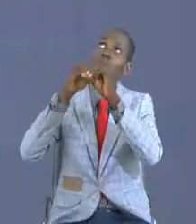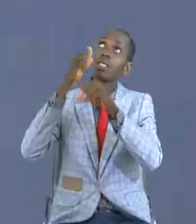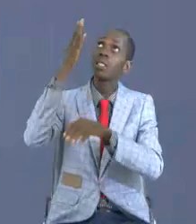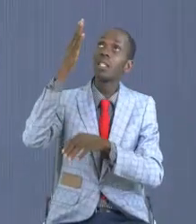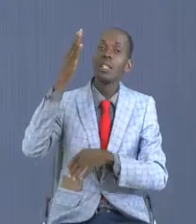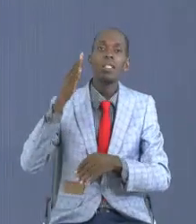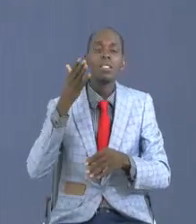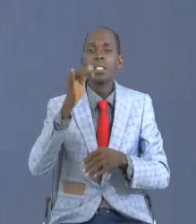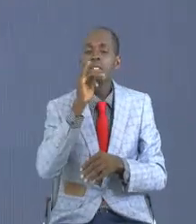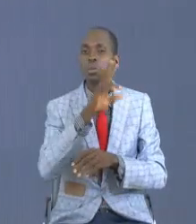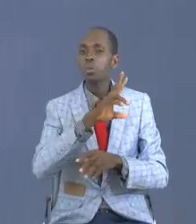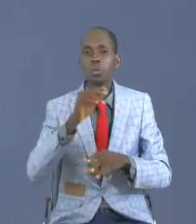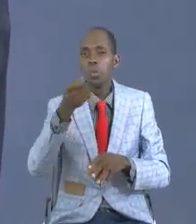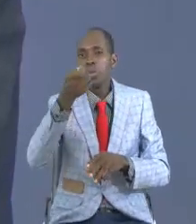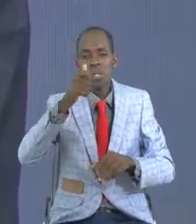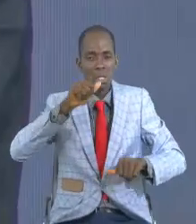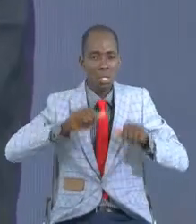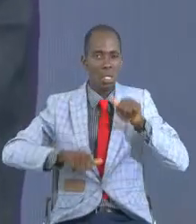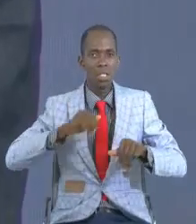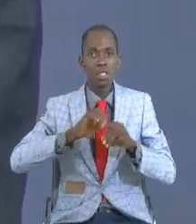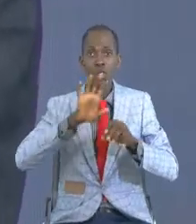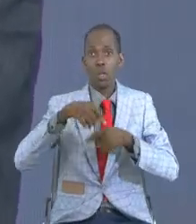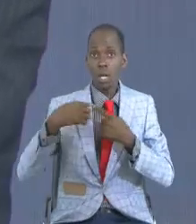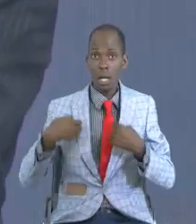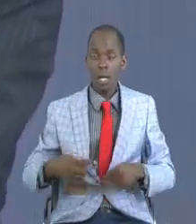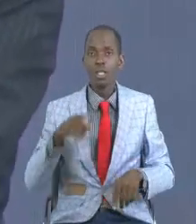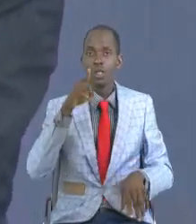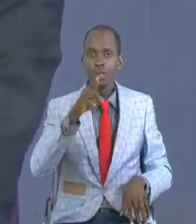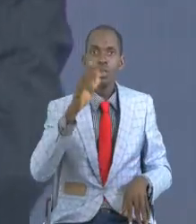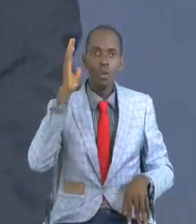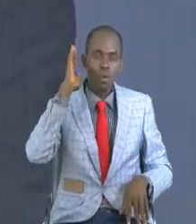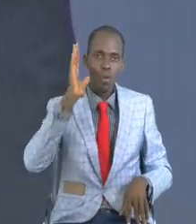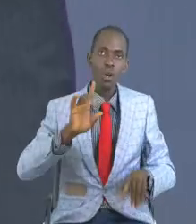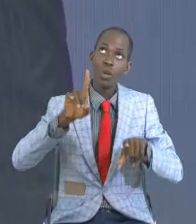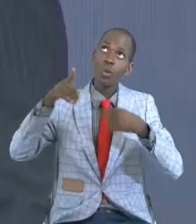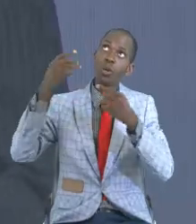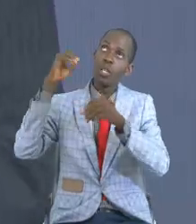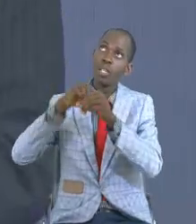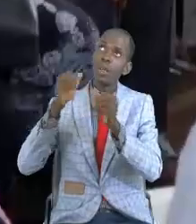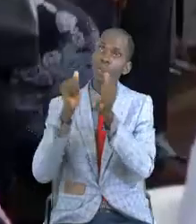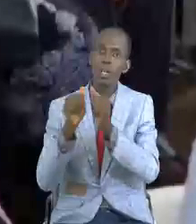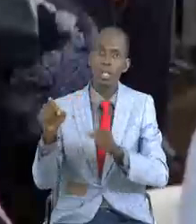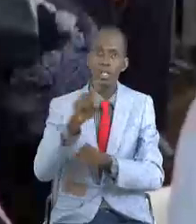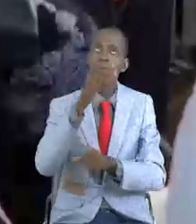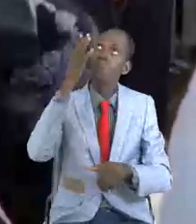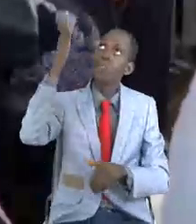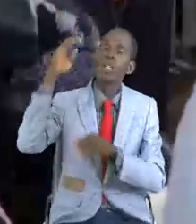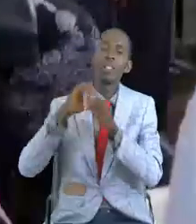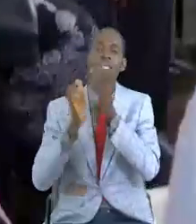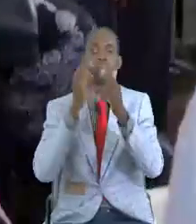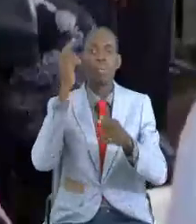of doubt in your heart. You will march in with them in Jesus'